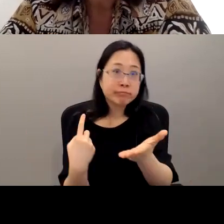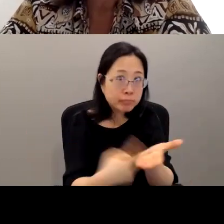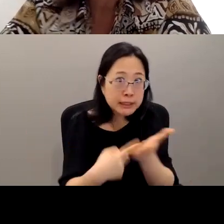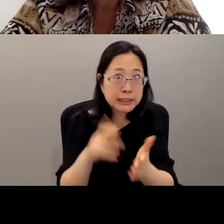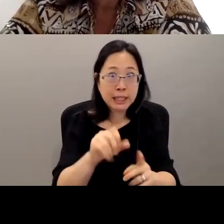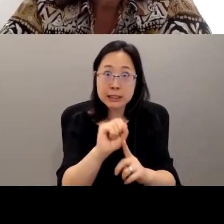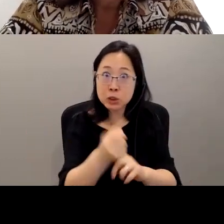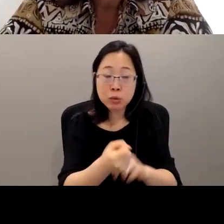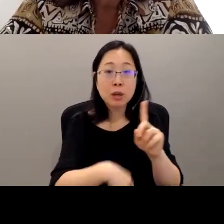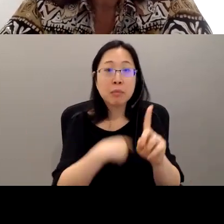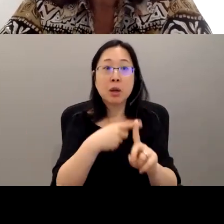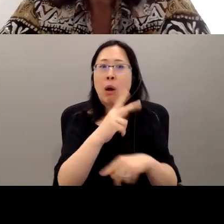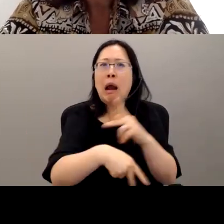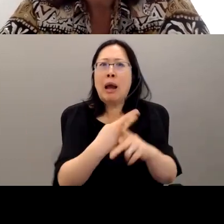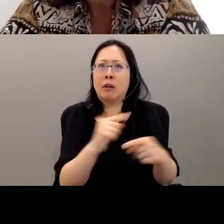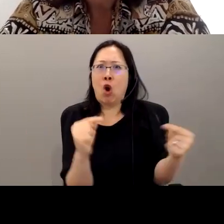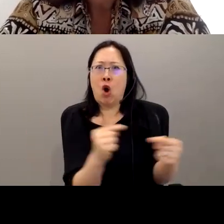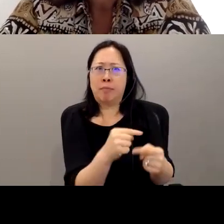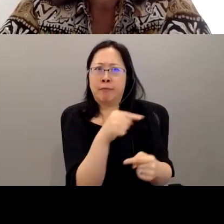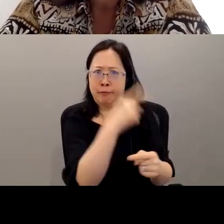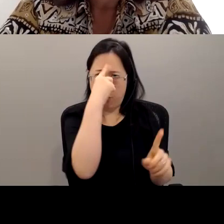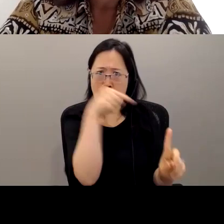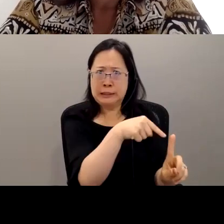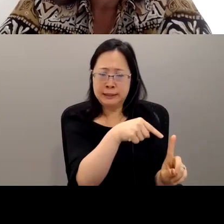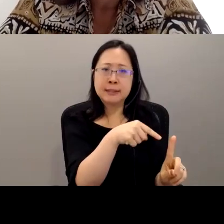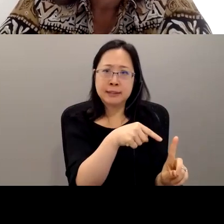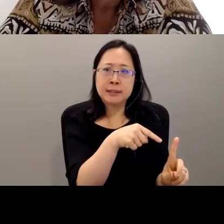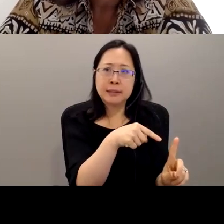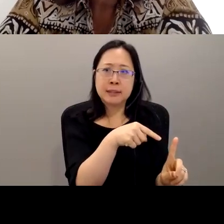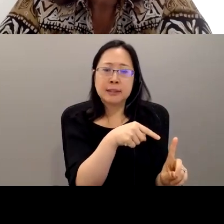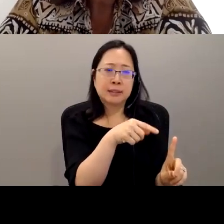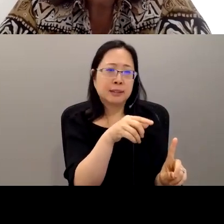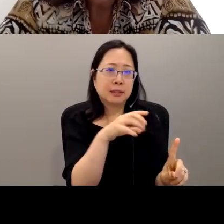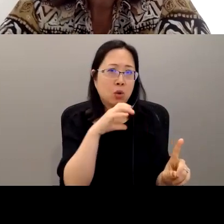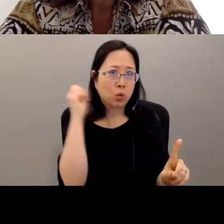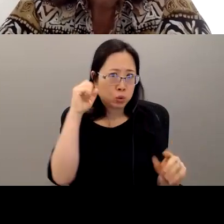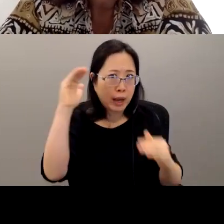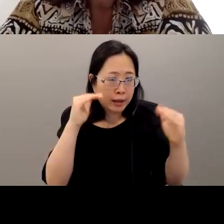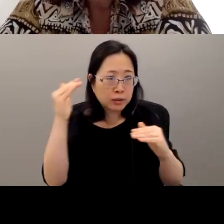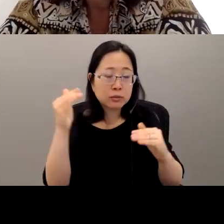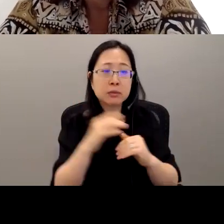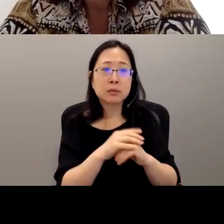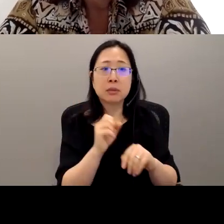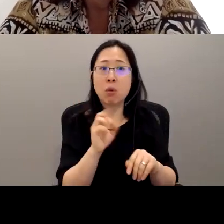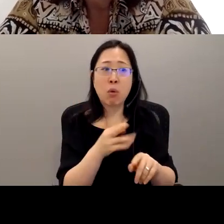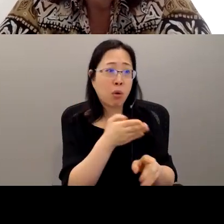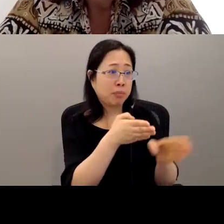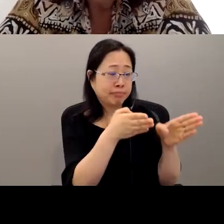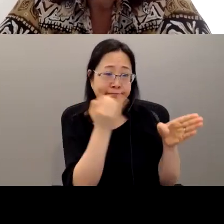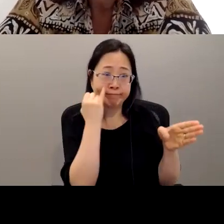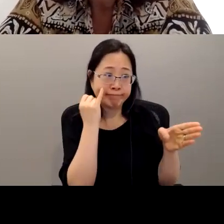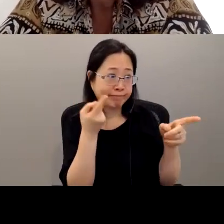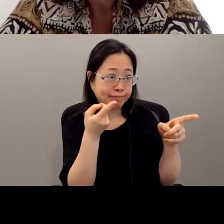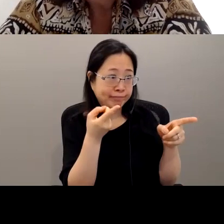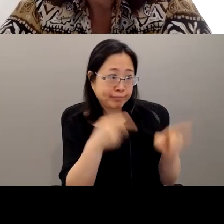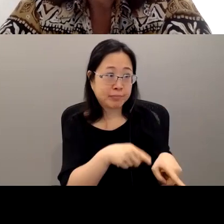the harm, and possibly if this person has been a